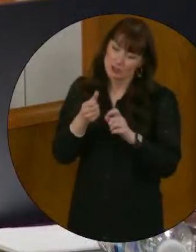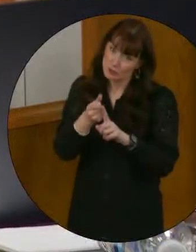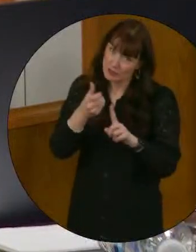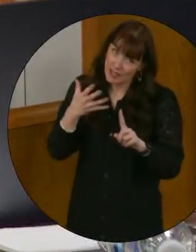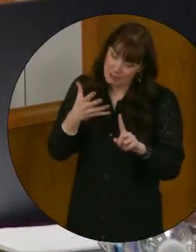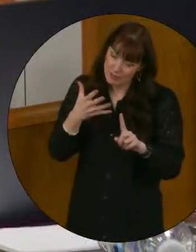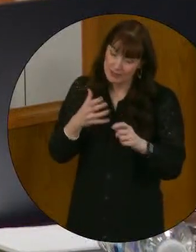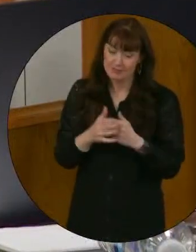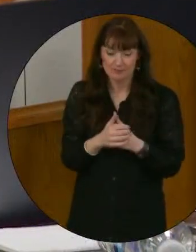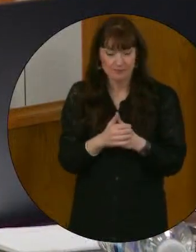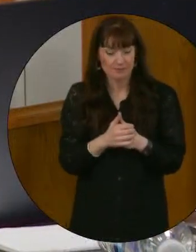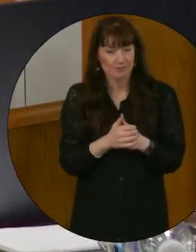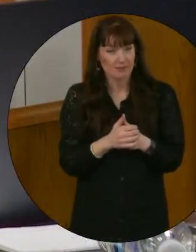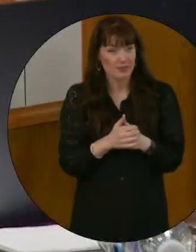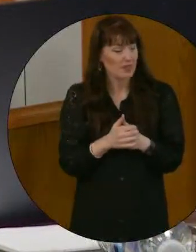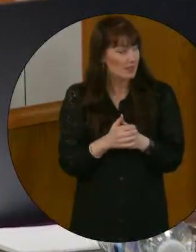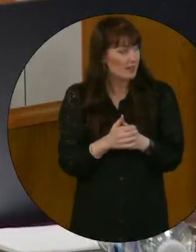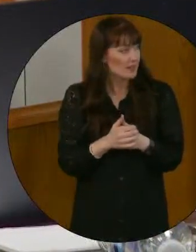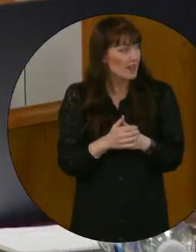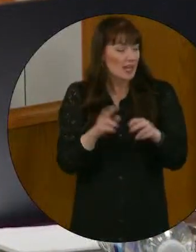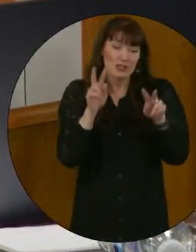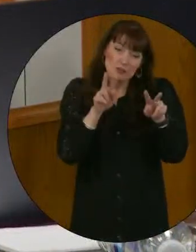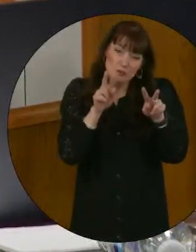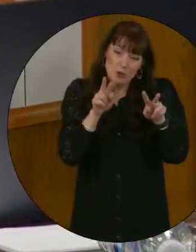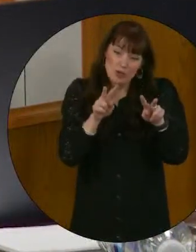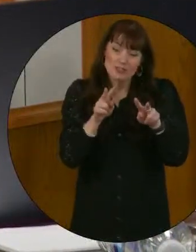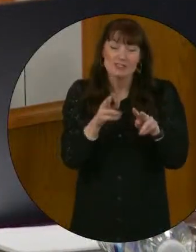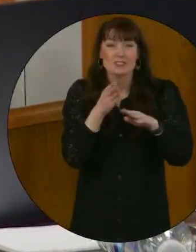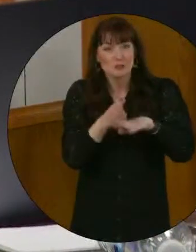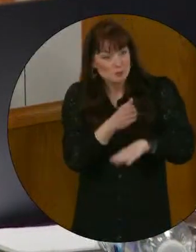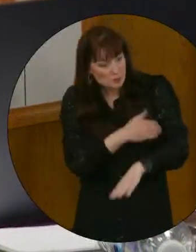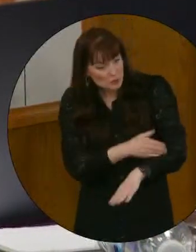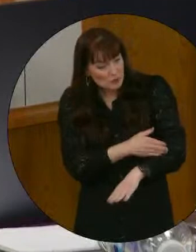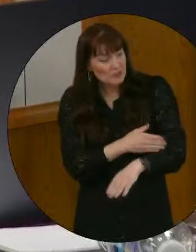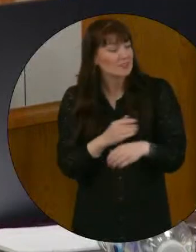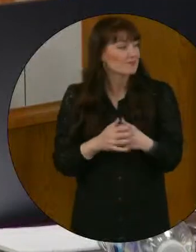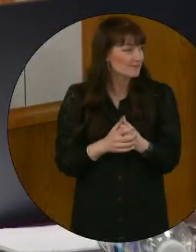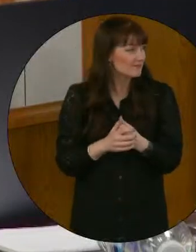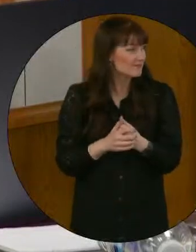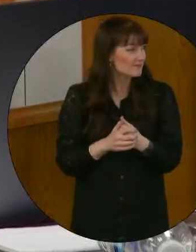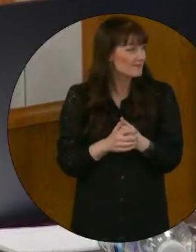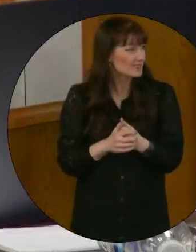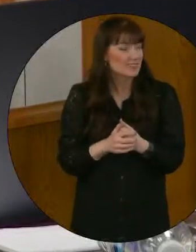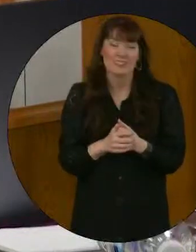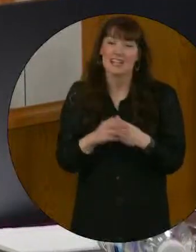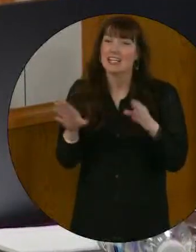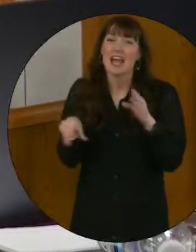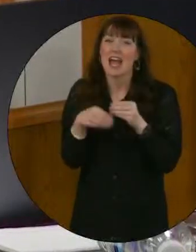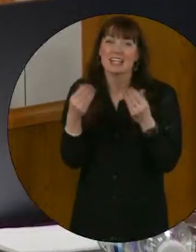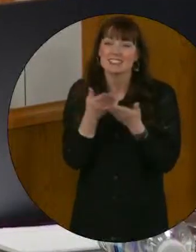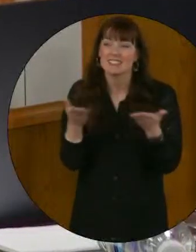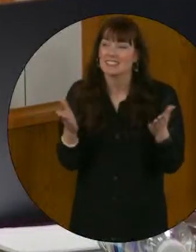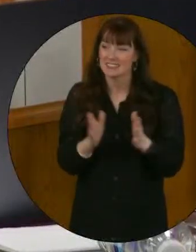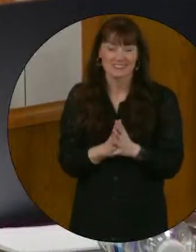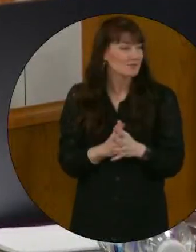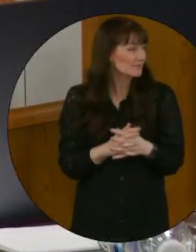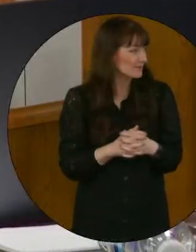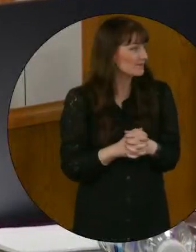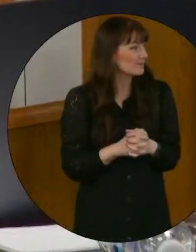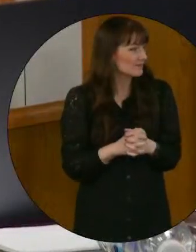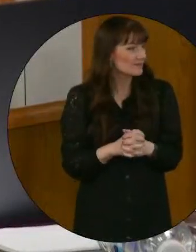that, and I look forward to growing on this, building on this. I don't even know what I'm building